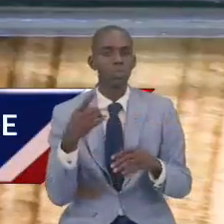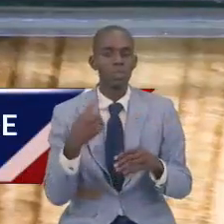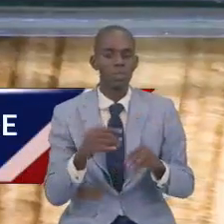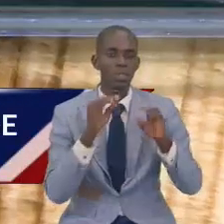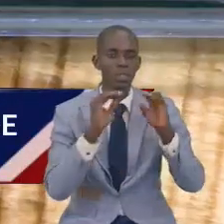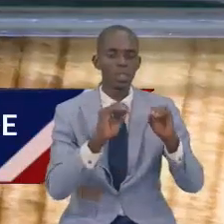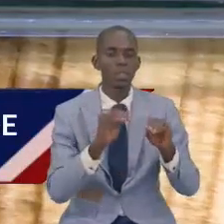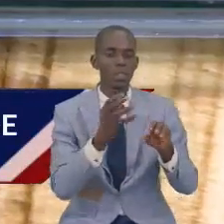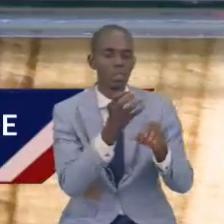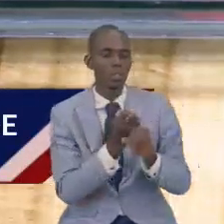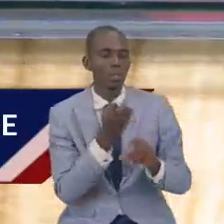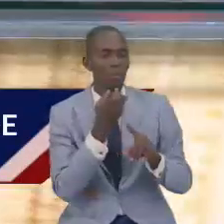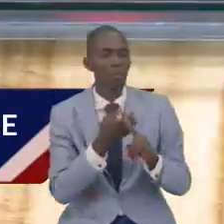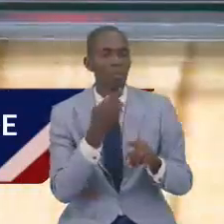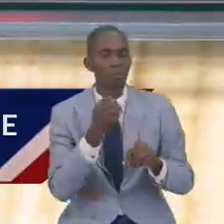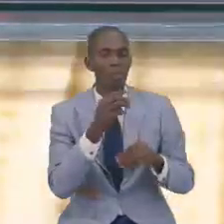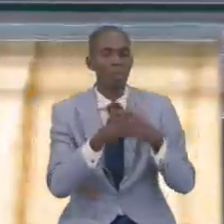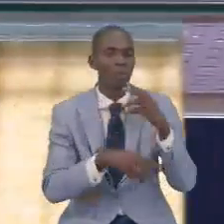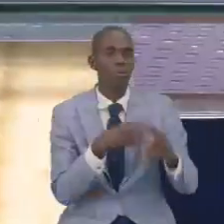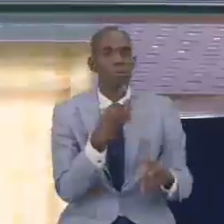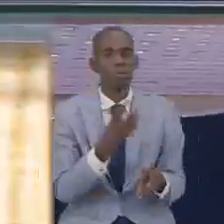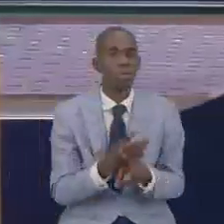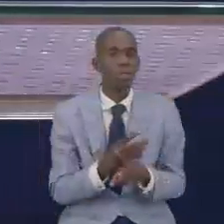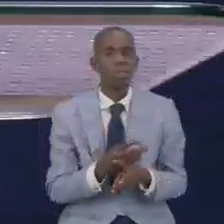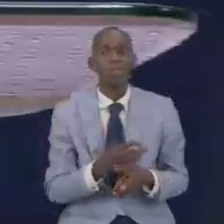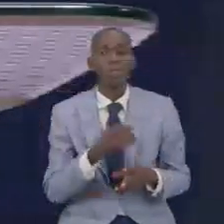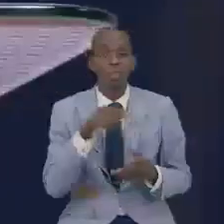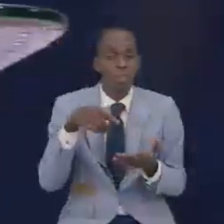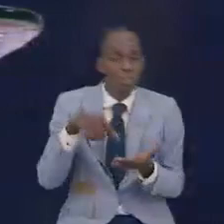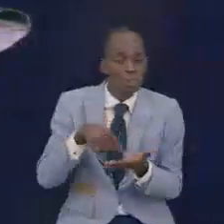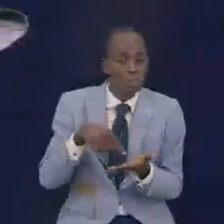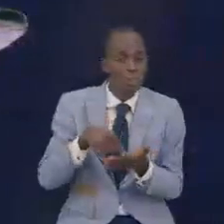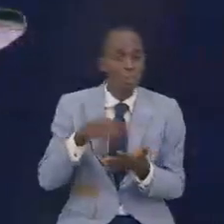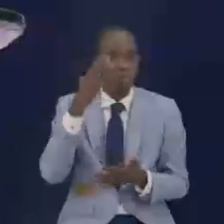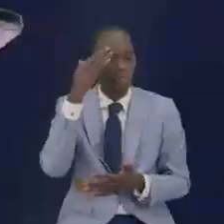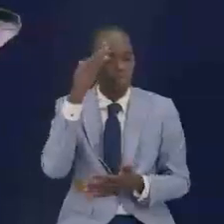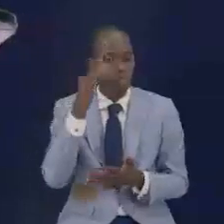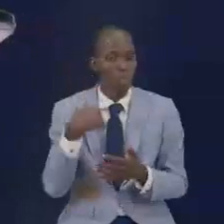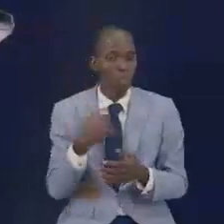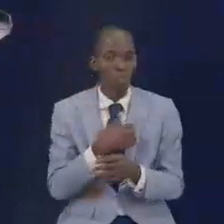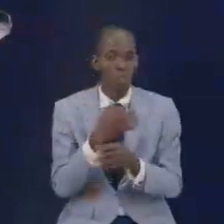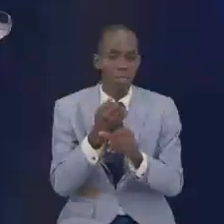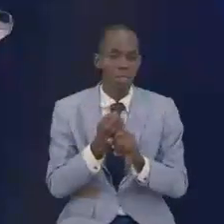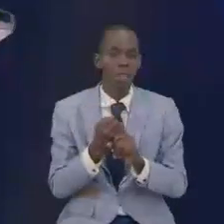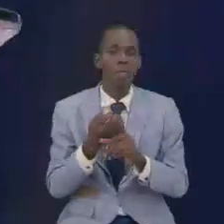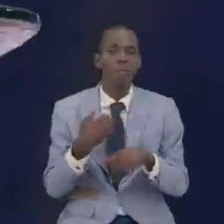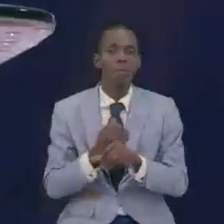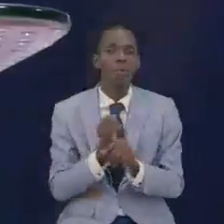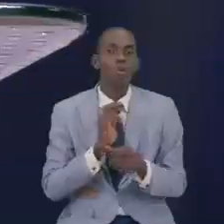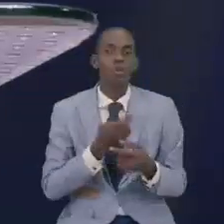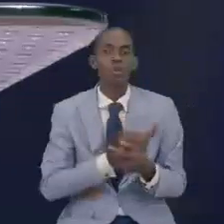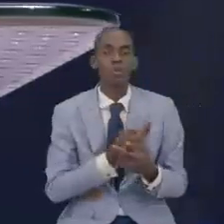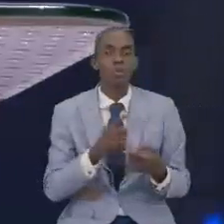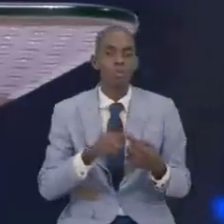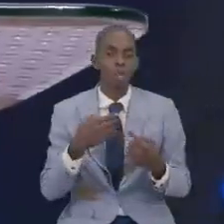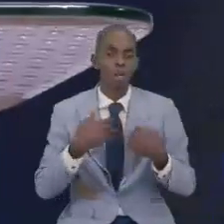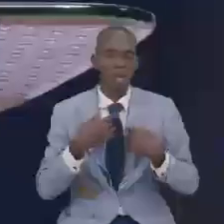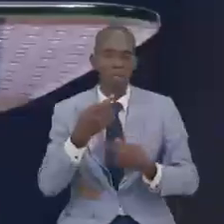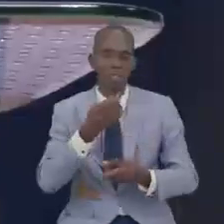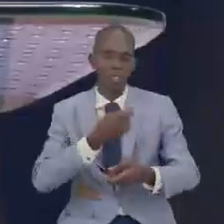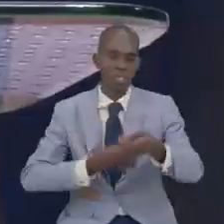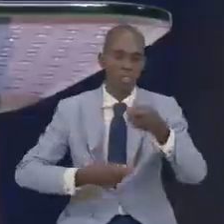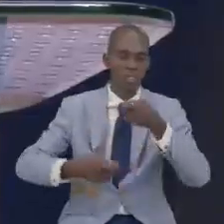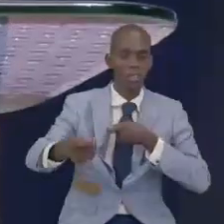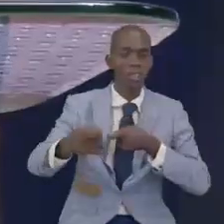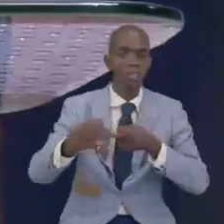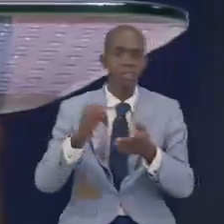in Babylon by the Chaldeans. This knowledge makes us to have an exchange, that he gives us his